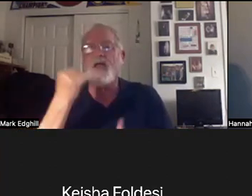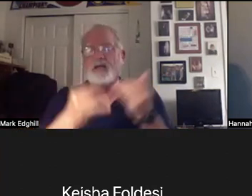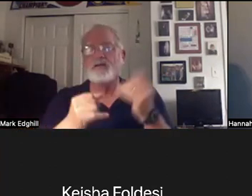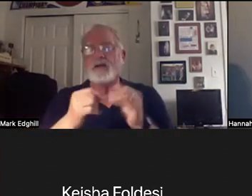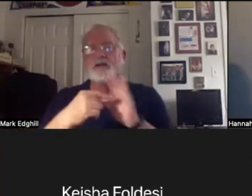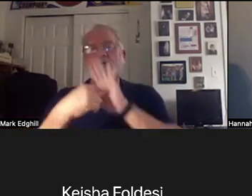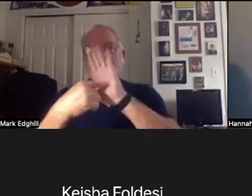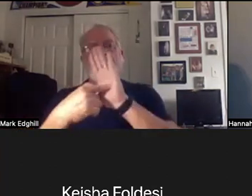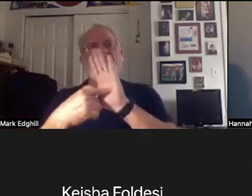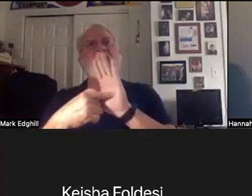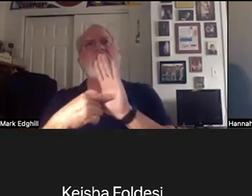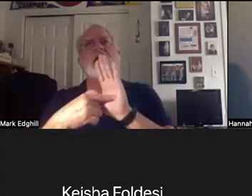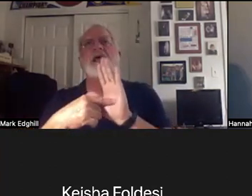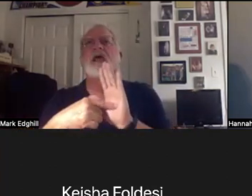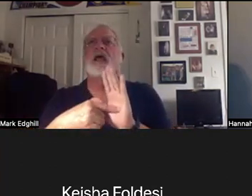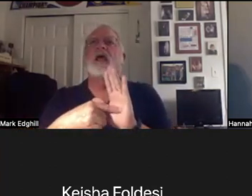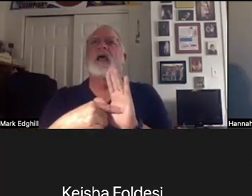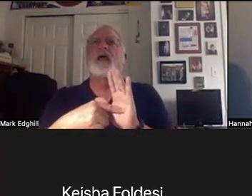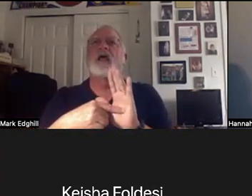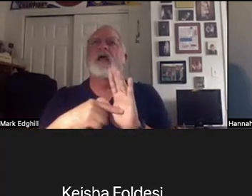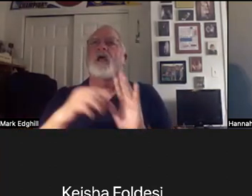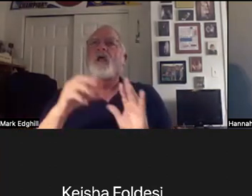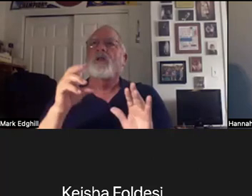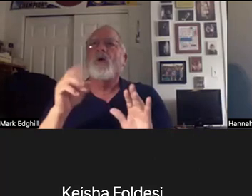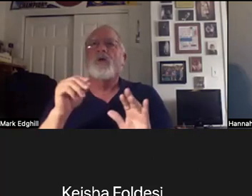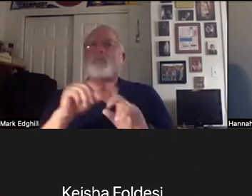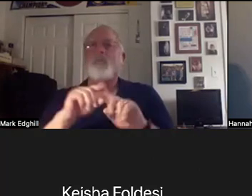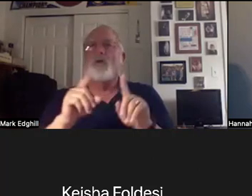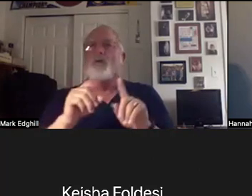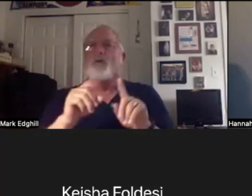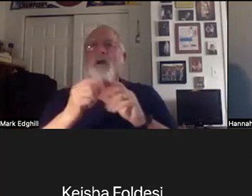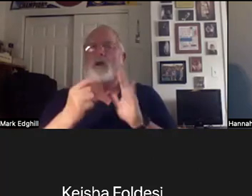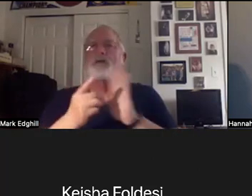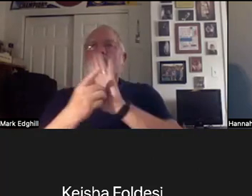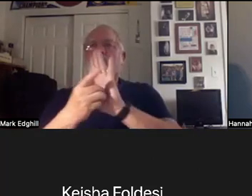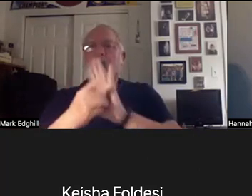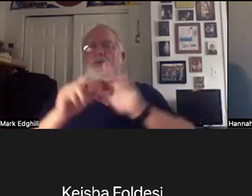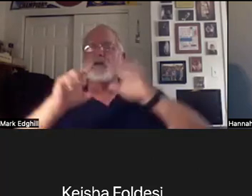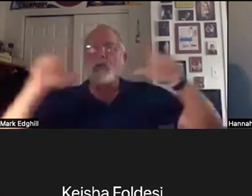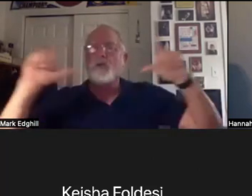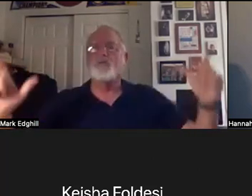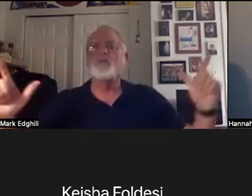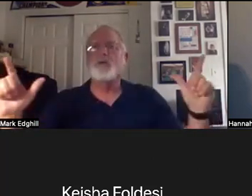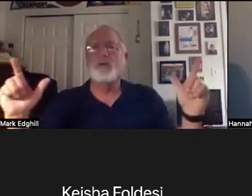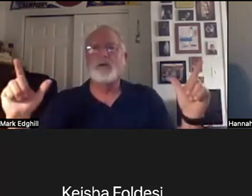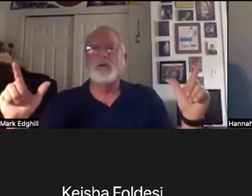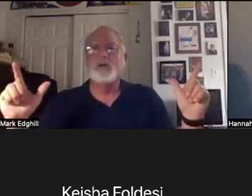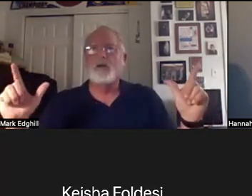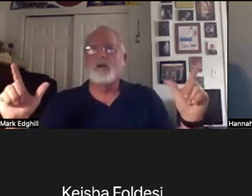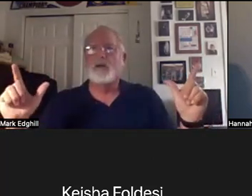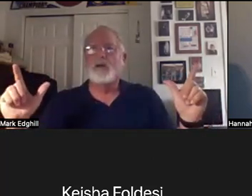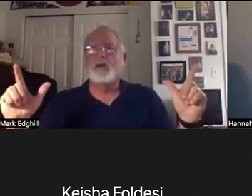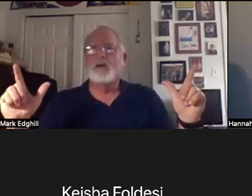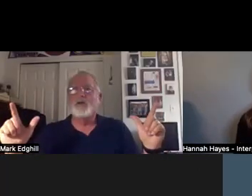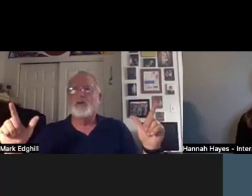That last. About the mural, that last display. No, it's more of a display. You know, it's really